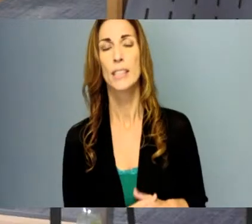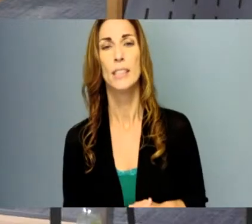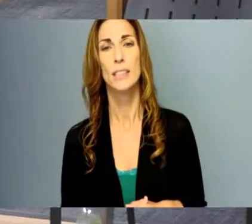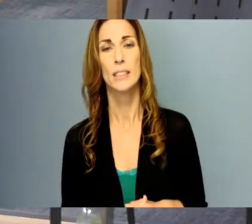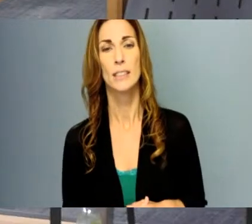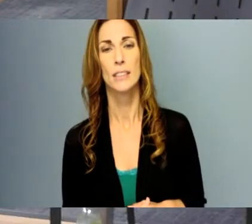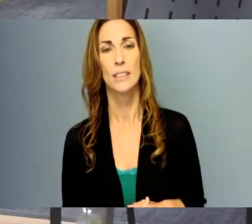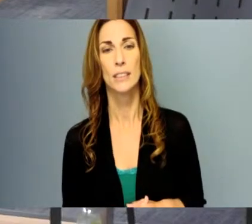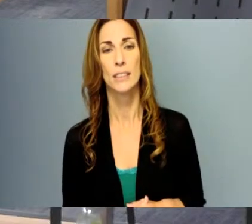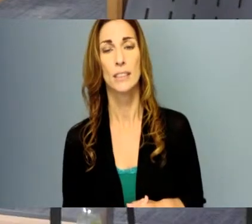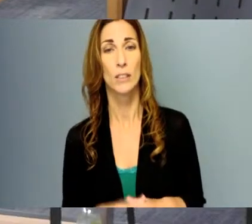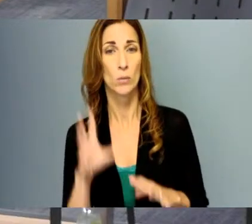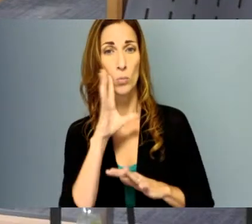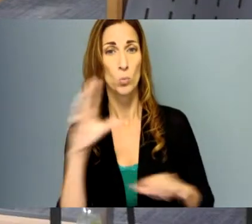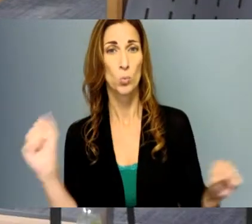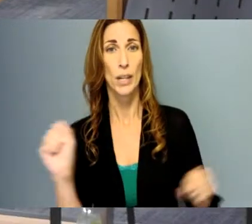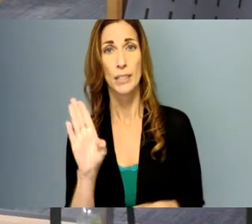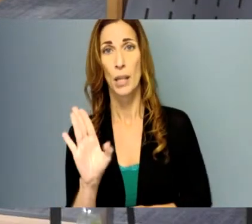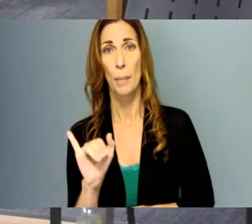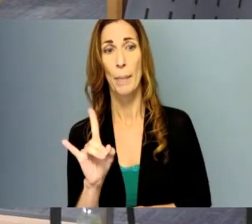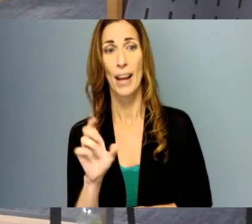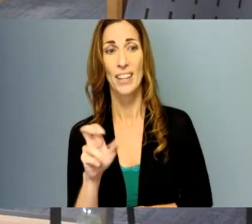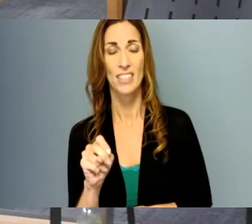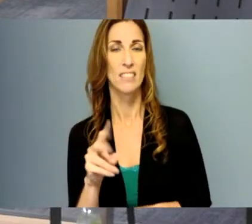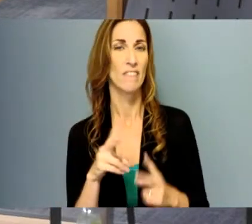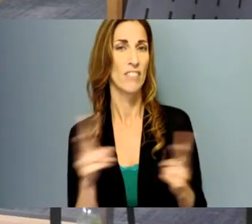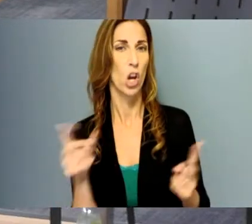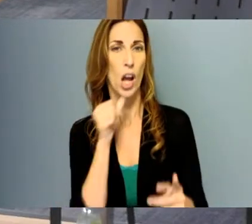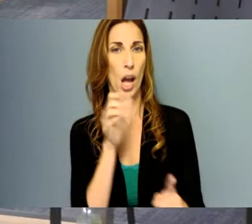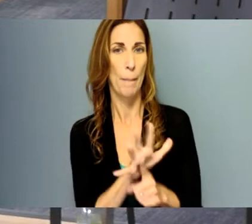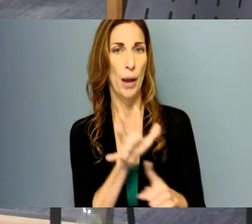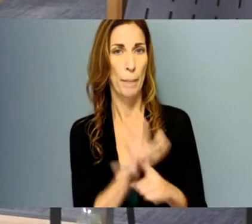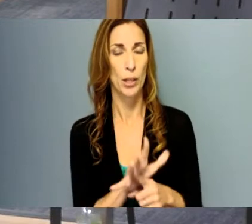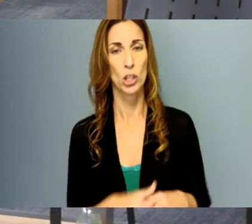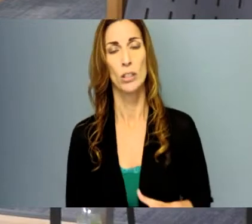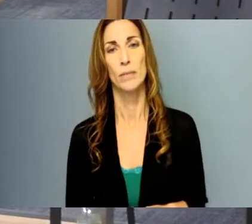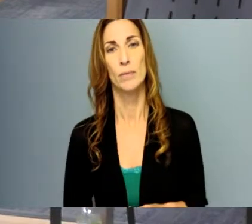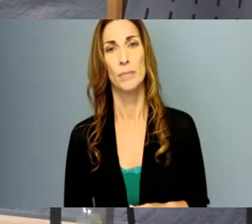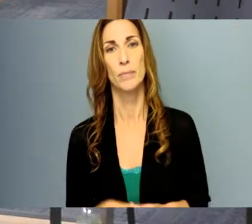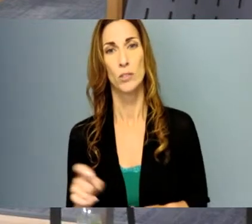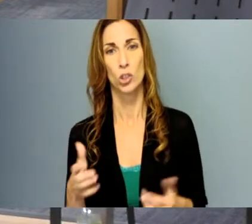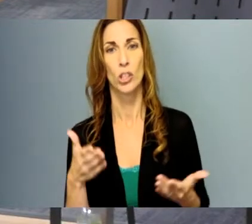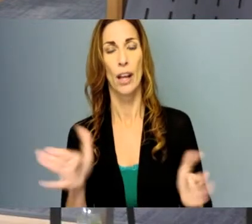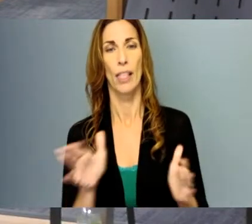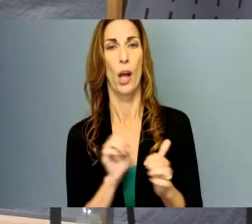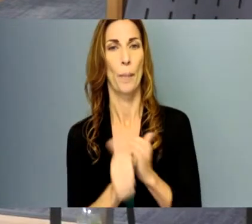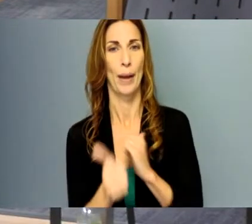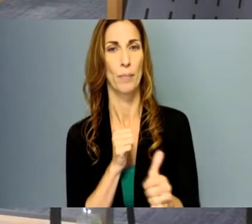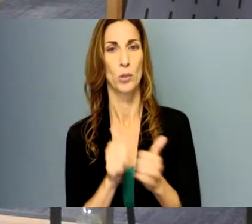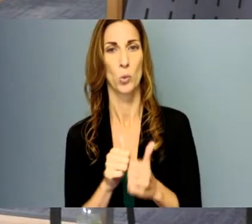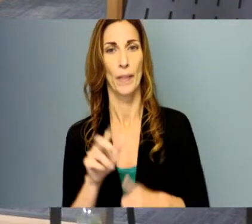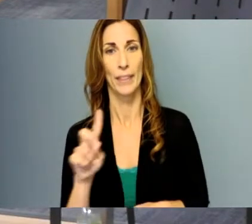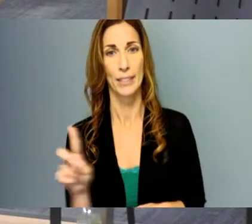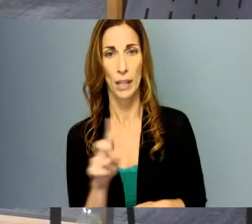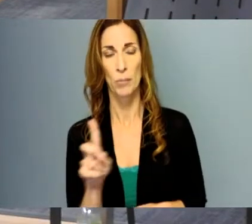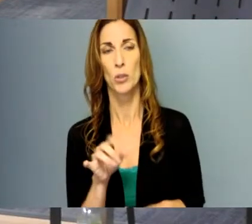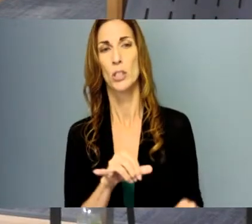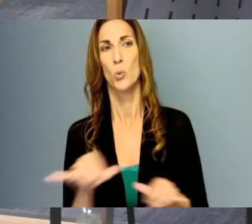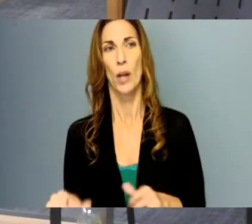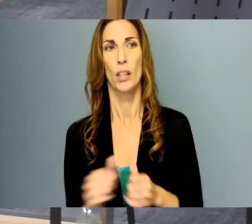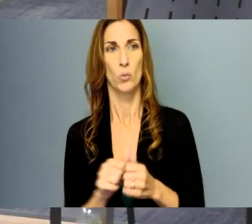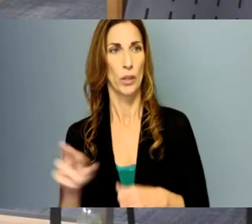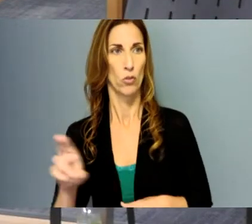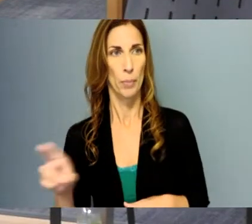think President Biden is very unpopular, and he should allow competition with the Democrats as well as with